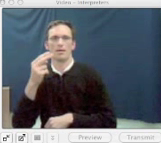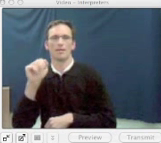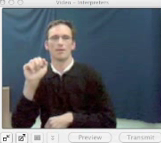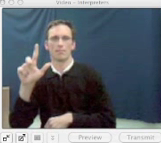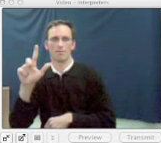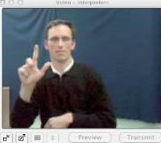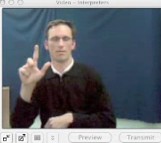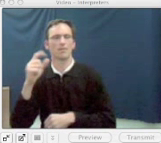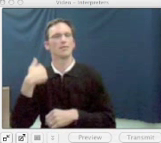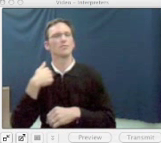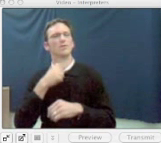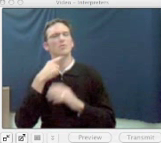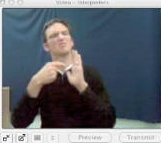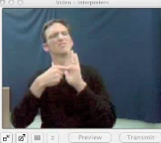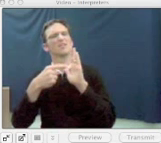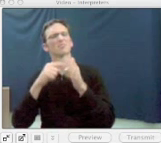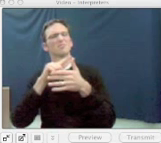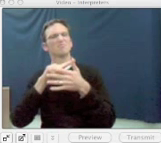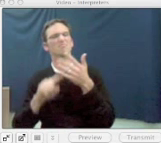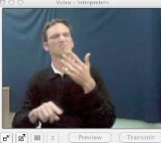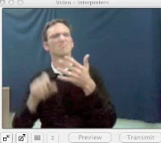examples.